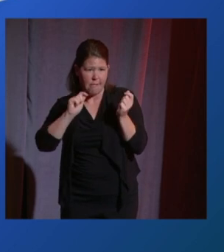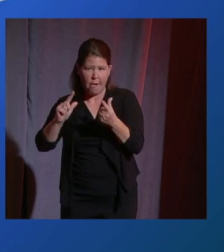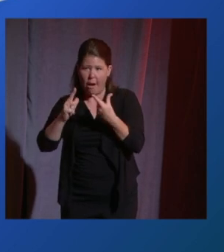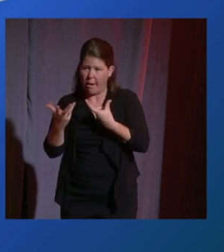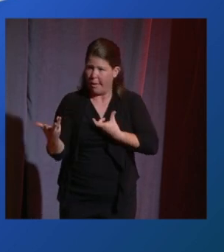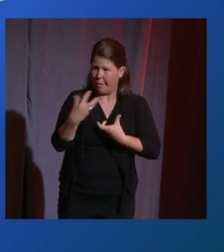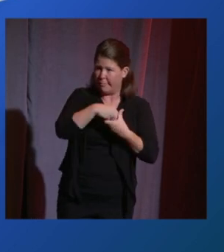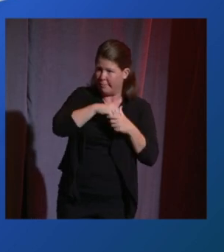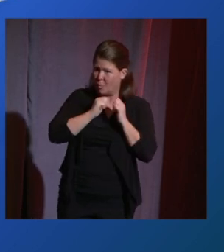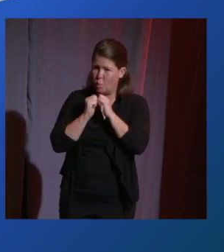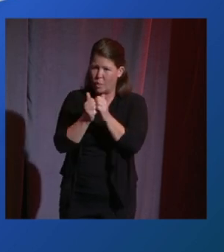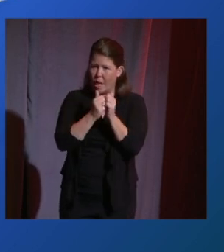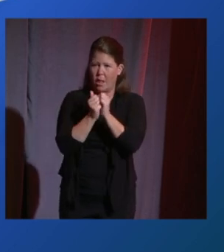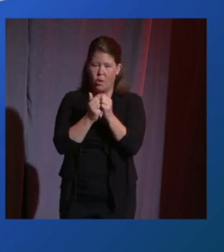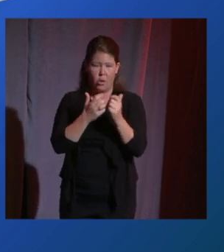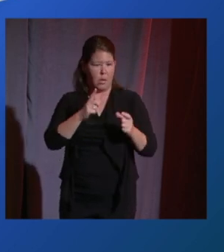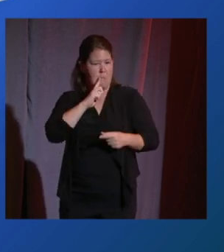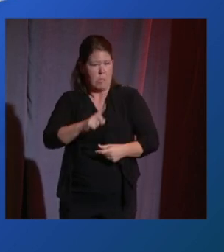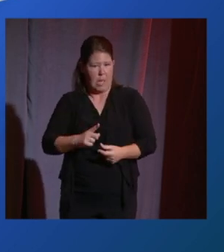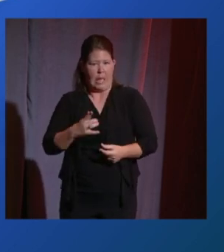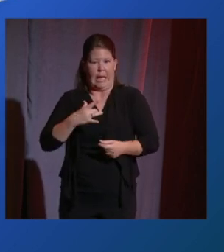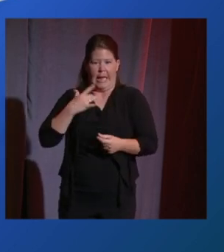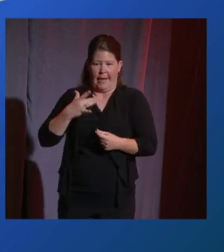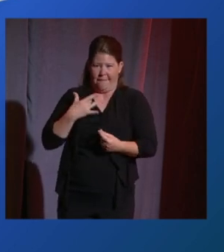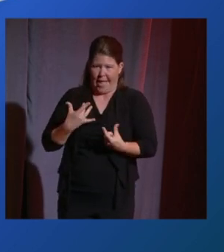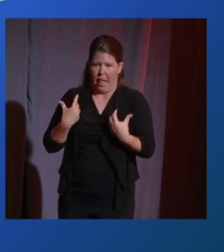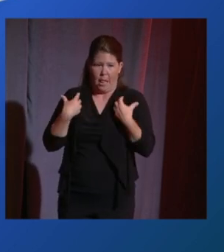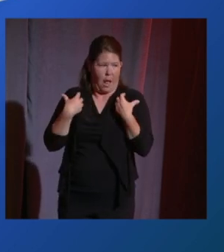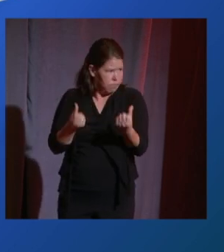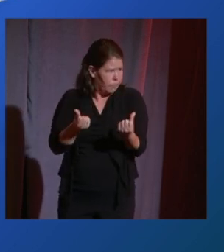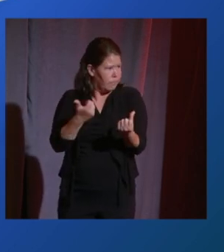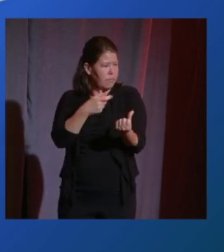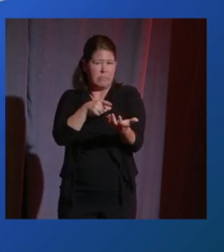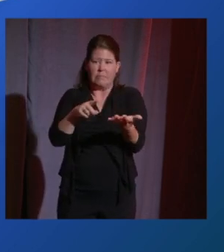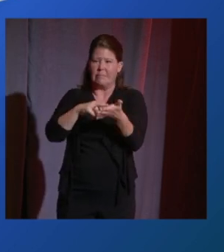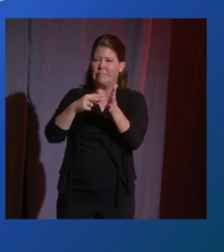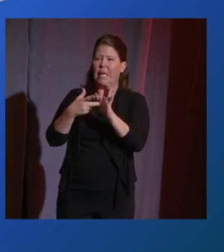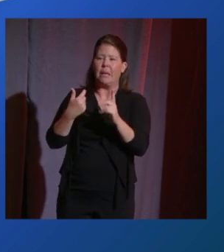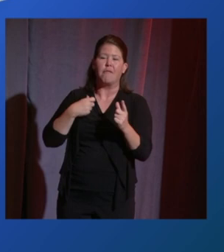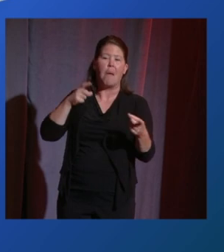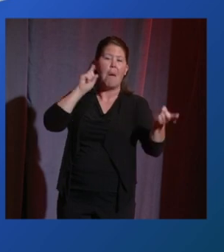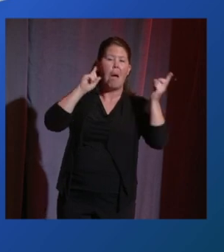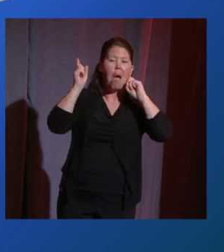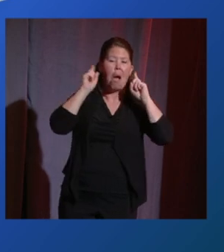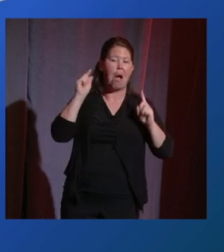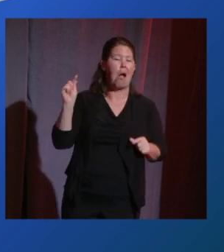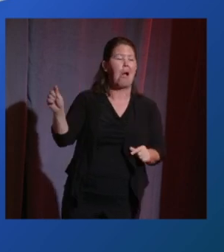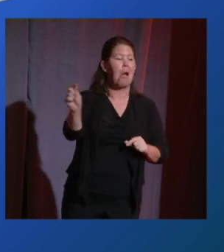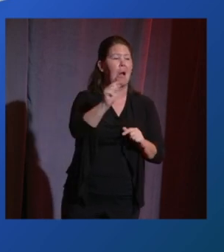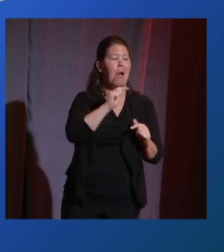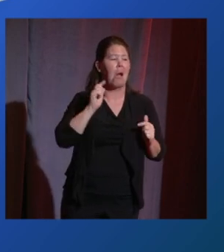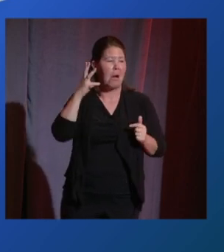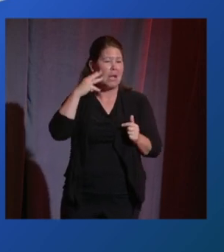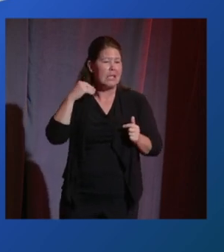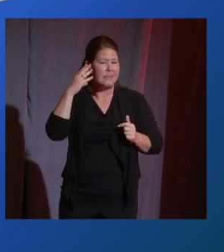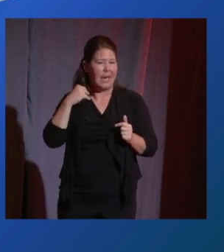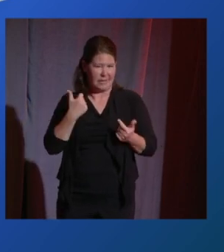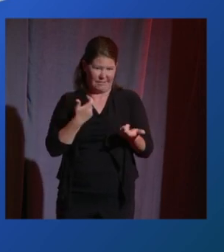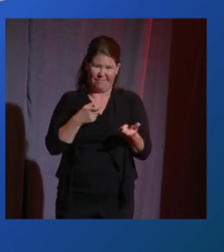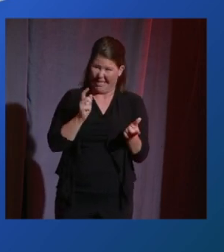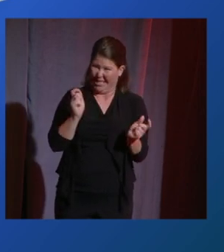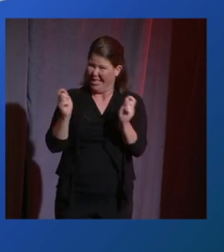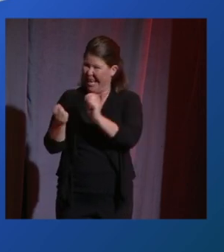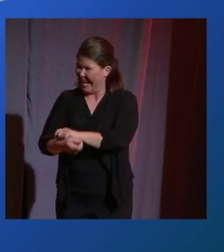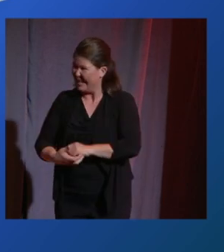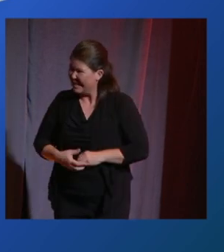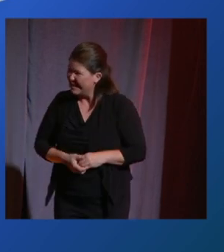uh we are we are going that direction I feel like it has changed from the stories I've heard um and I think that will be very interesting to see